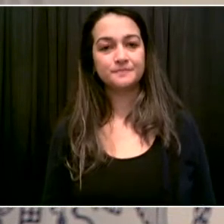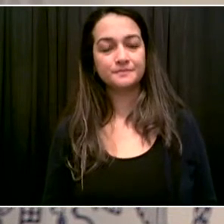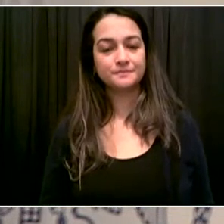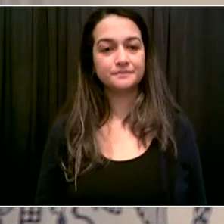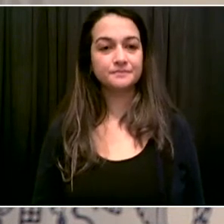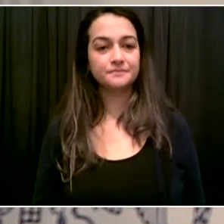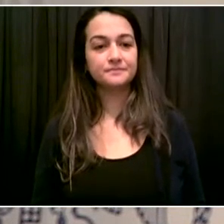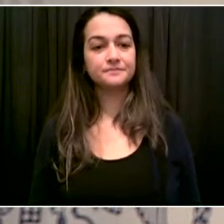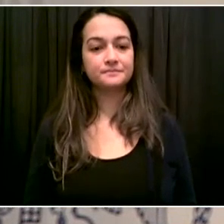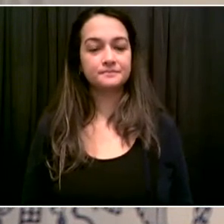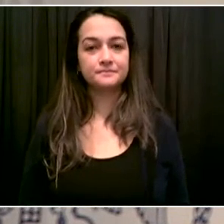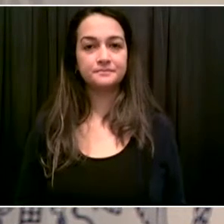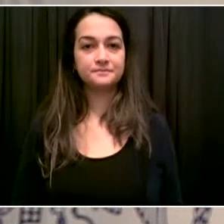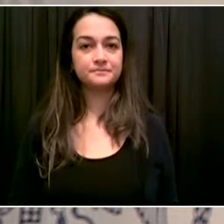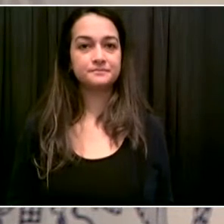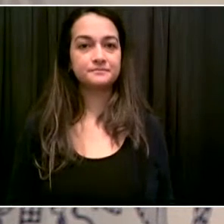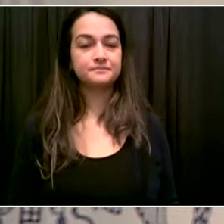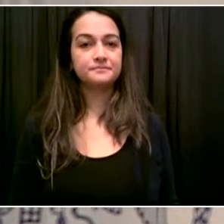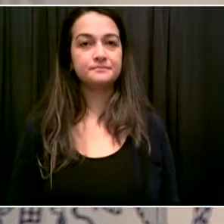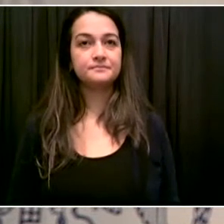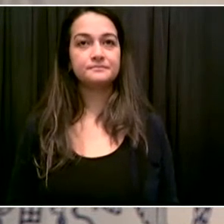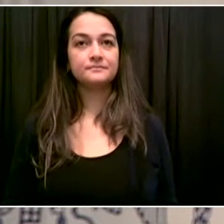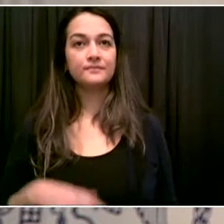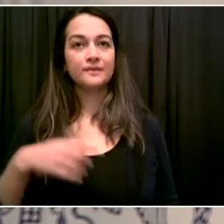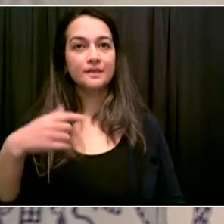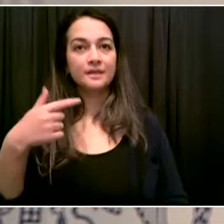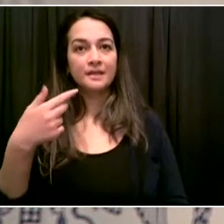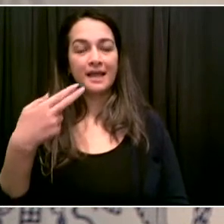The next is Henry from Bloomberg.